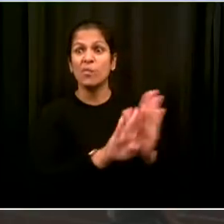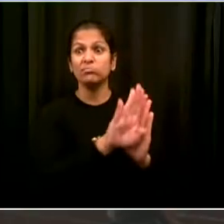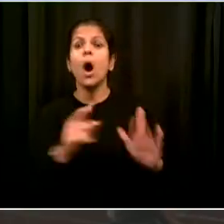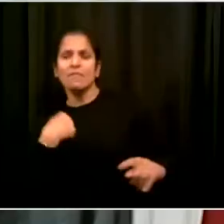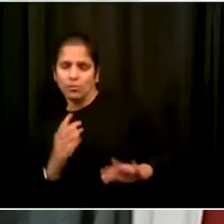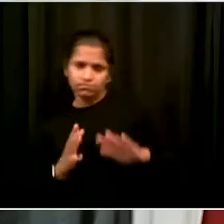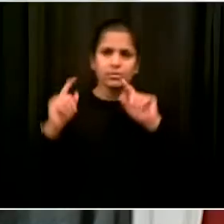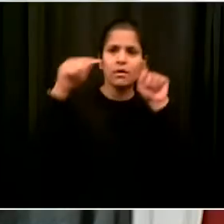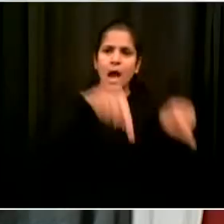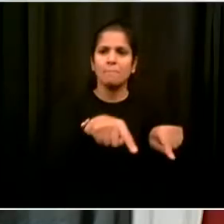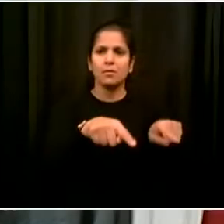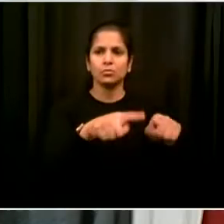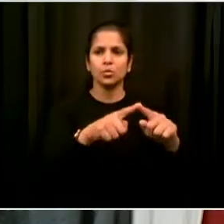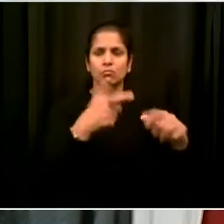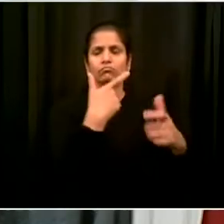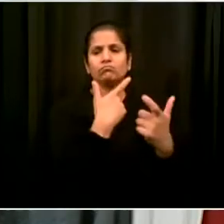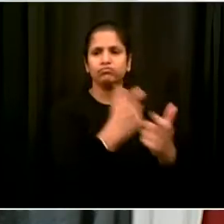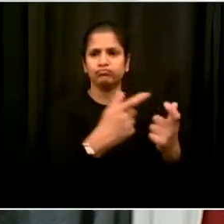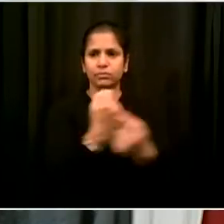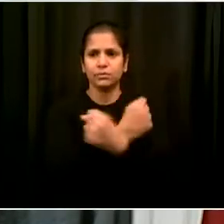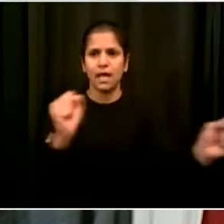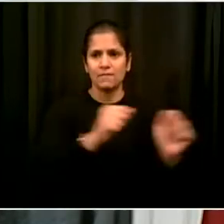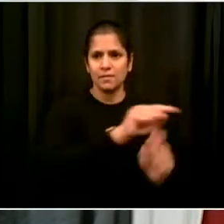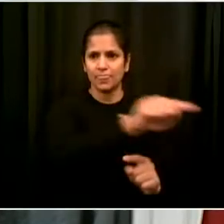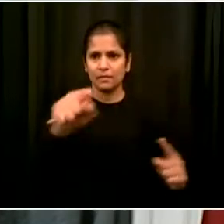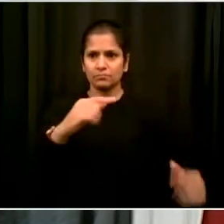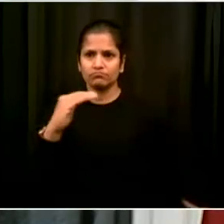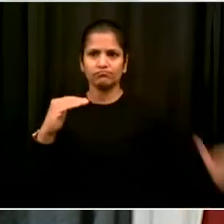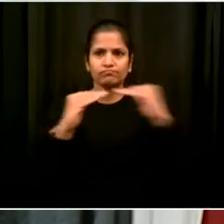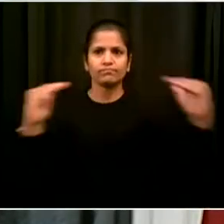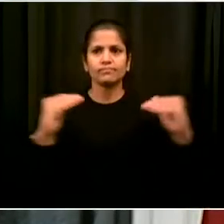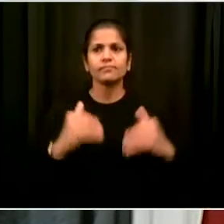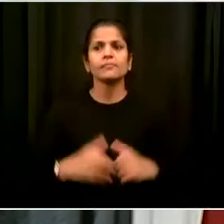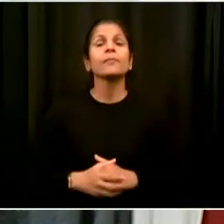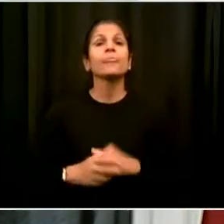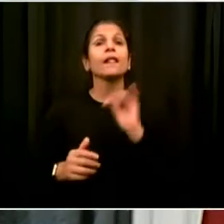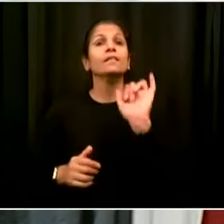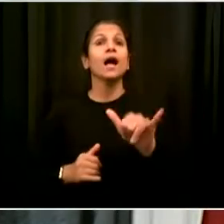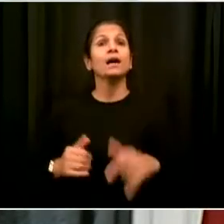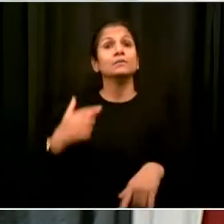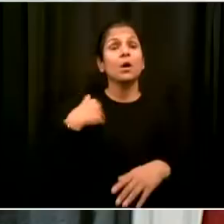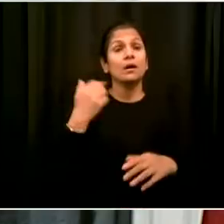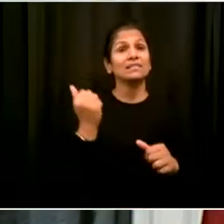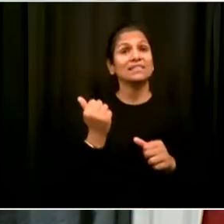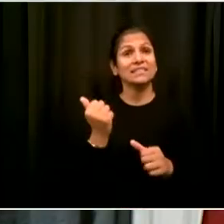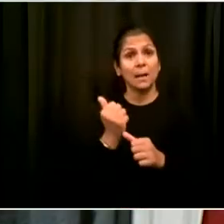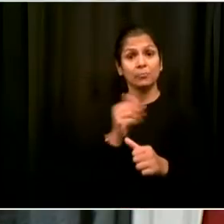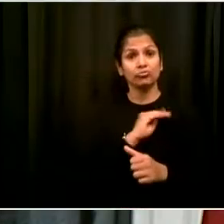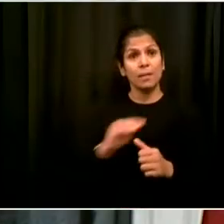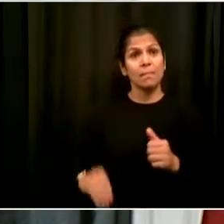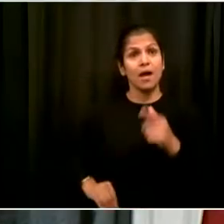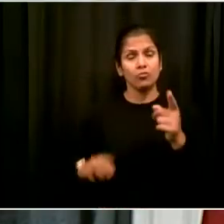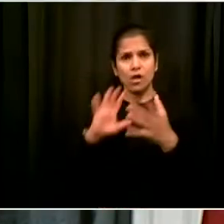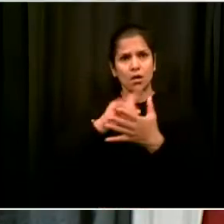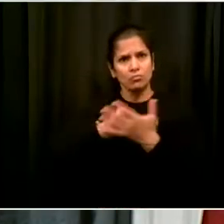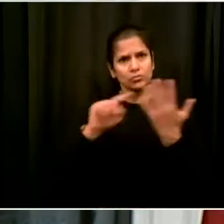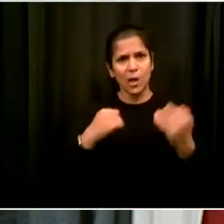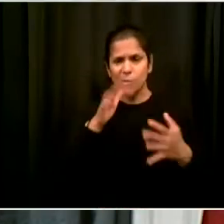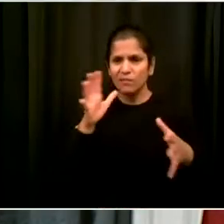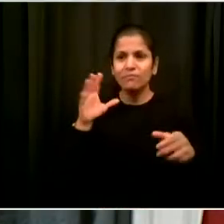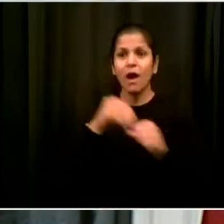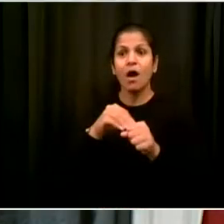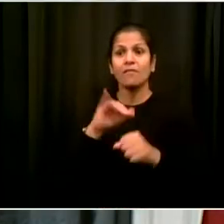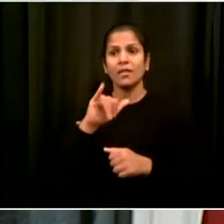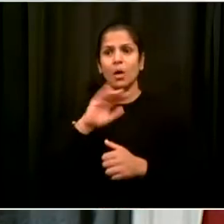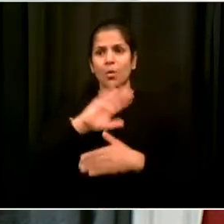are contributing staff to focus on maximizing our ability to provide information to all New Yorkers and our city workforce, and to maximize trust in